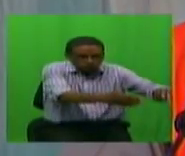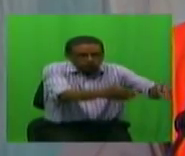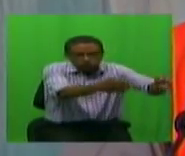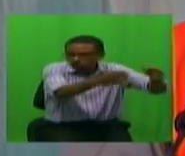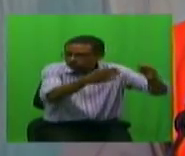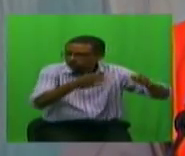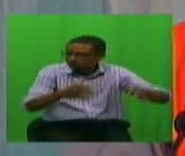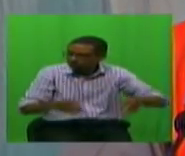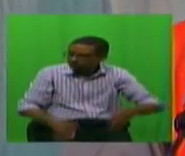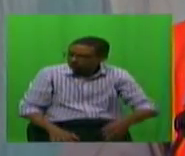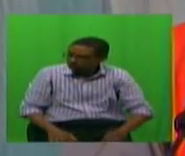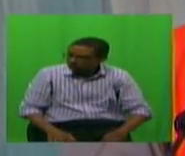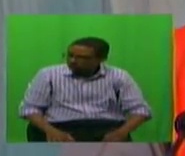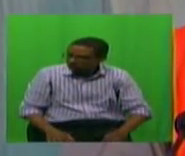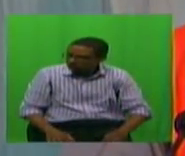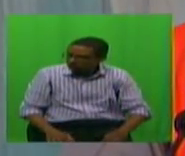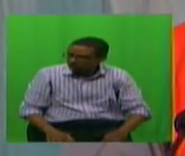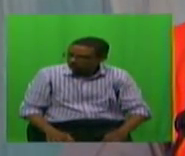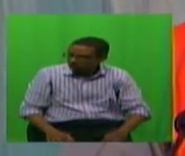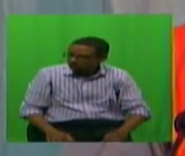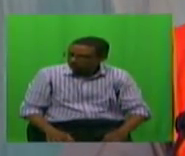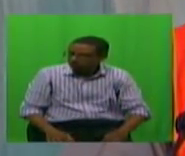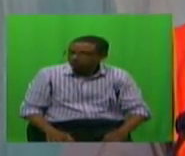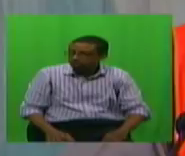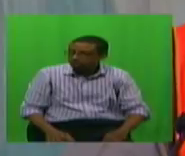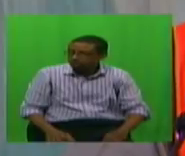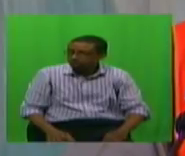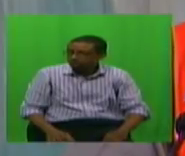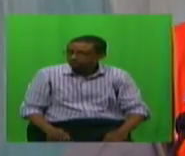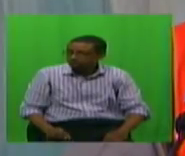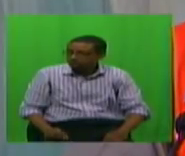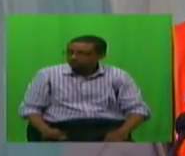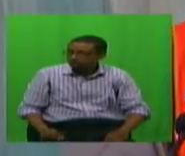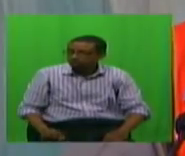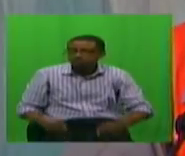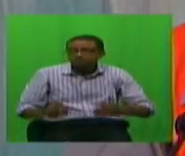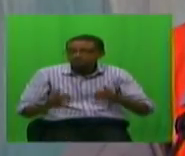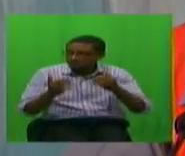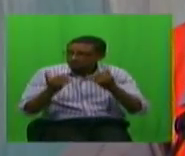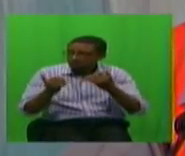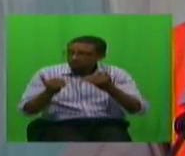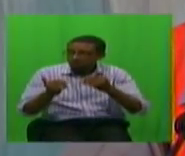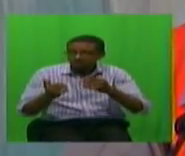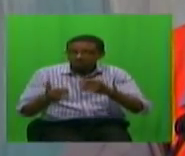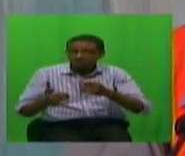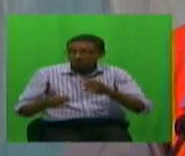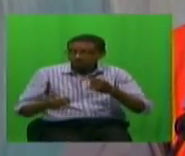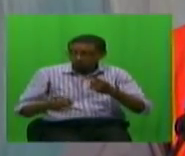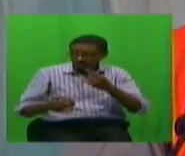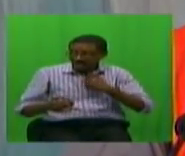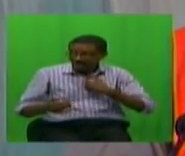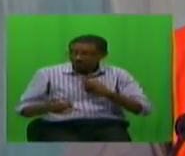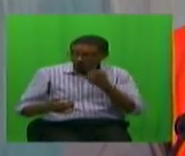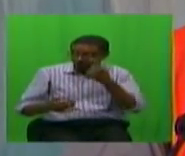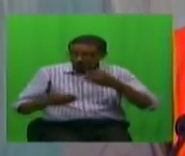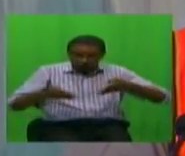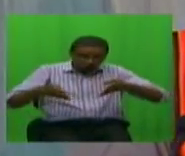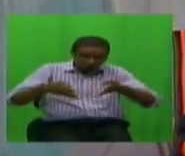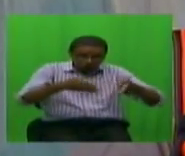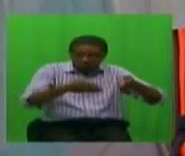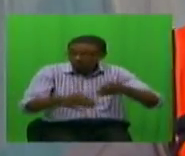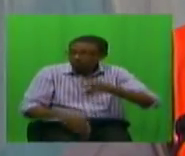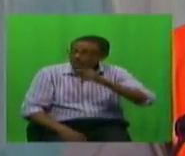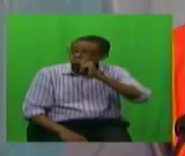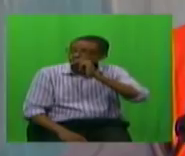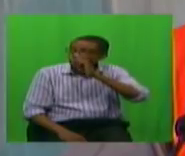50 years ago. And the Nuka channel now is overflowing. What does that mean? That the Newcut channel, and